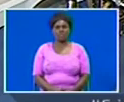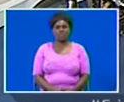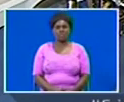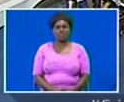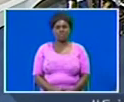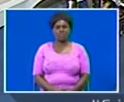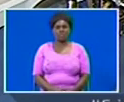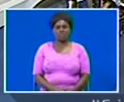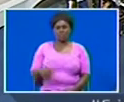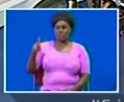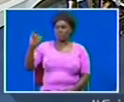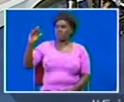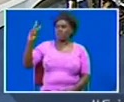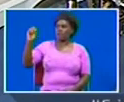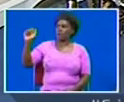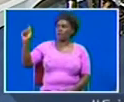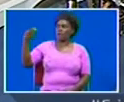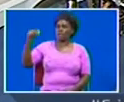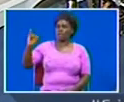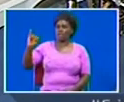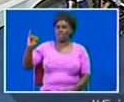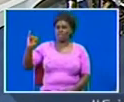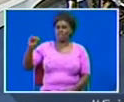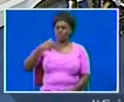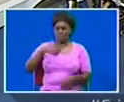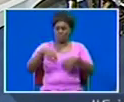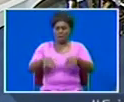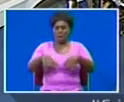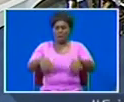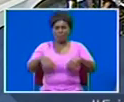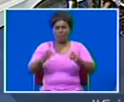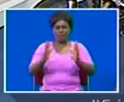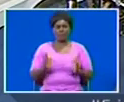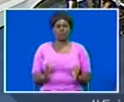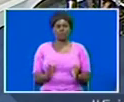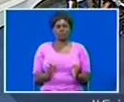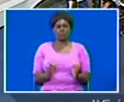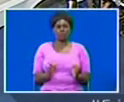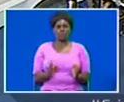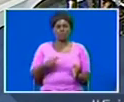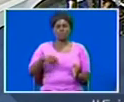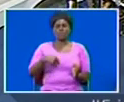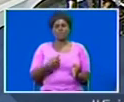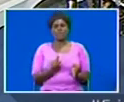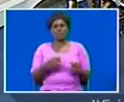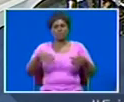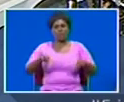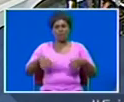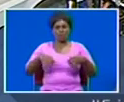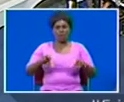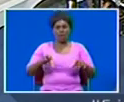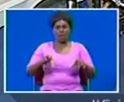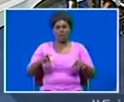Yeah, my name is Kimathi Kithinji, and I'm an adventure motorcyclist. And we are riding Ride